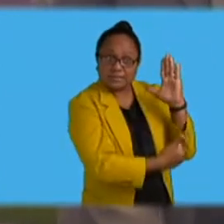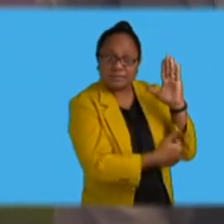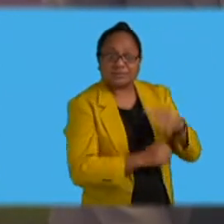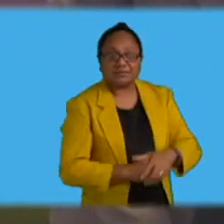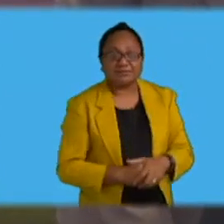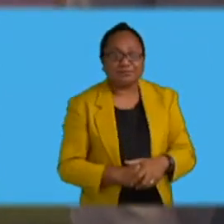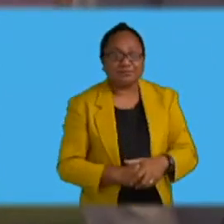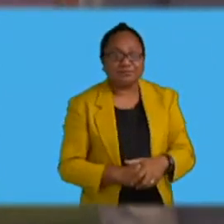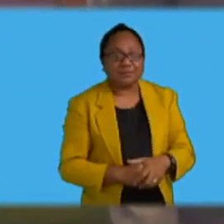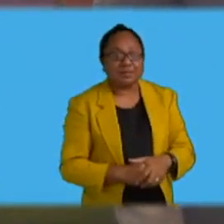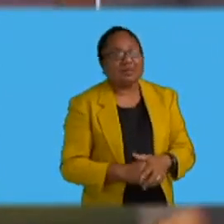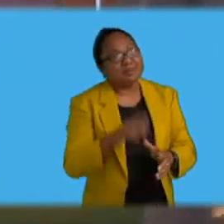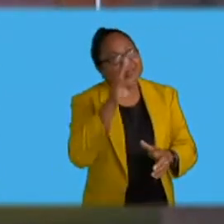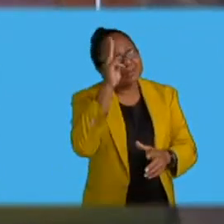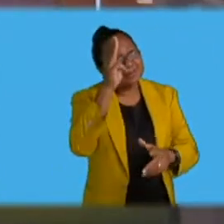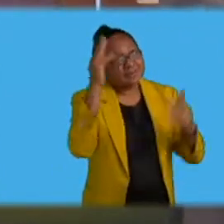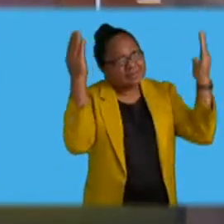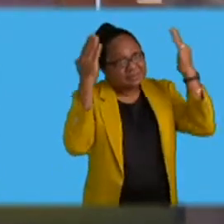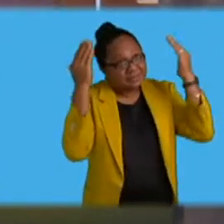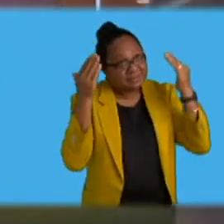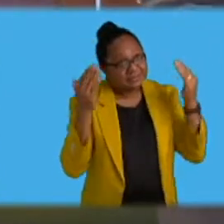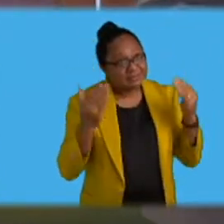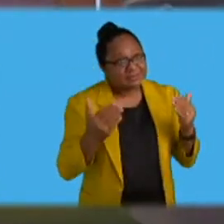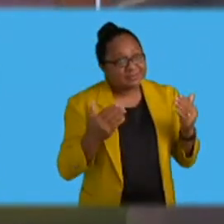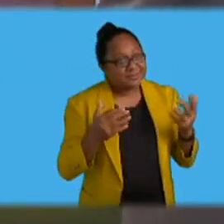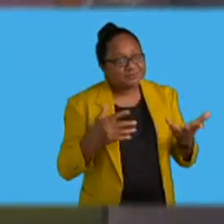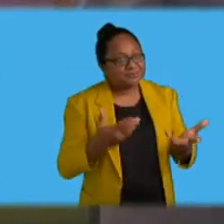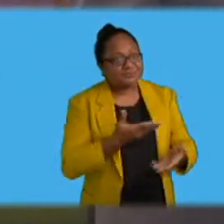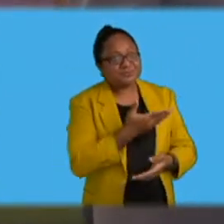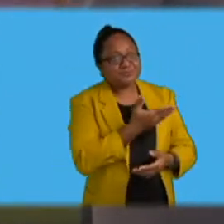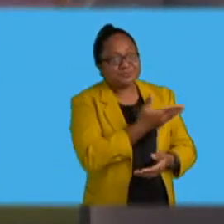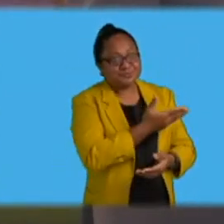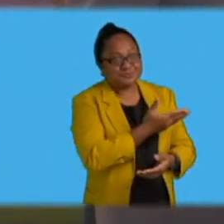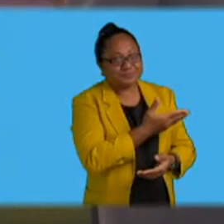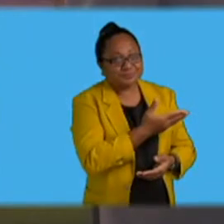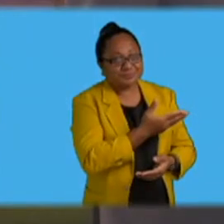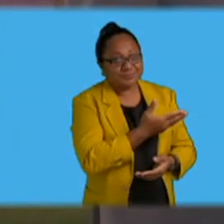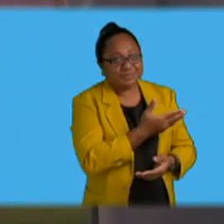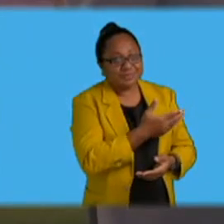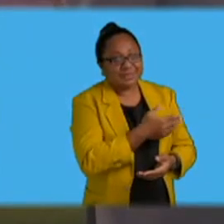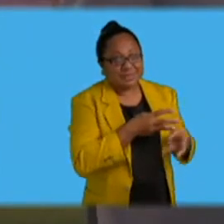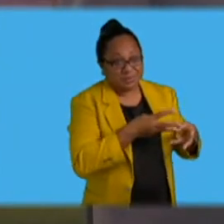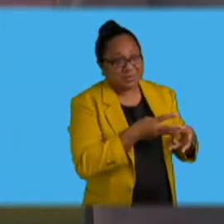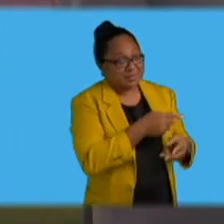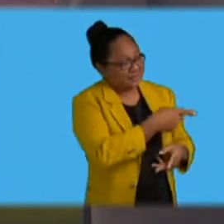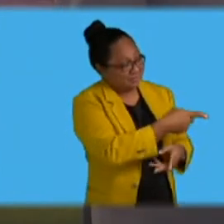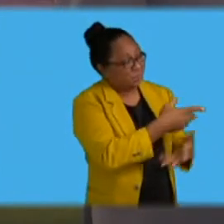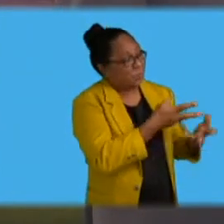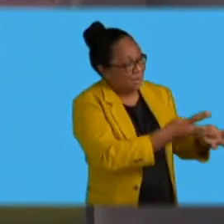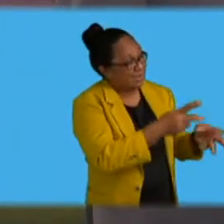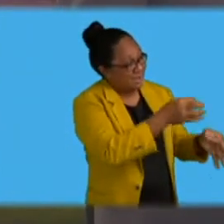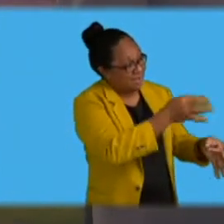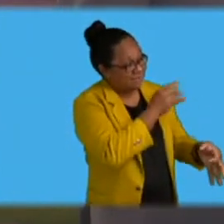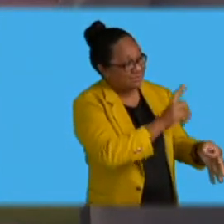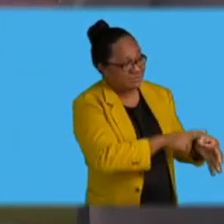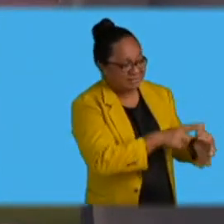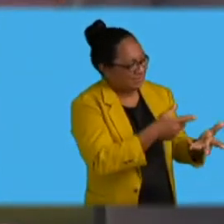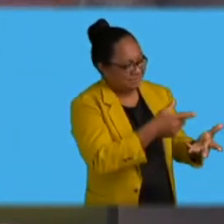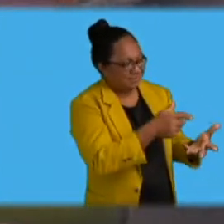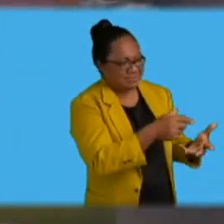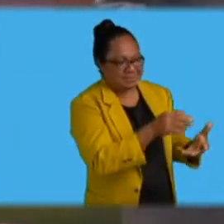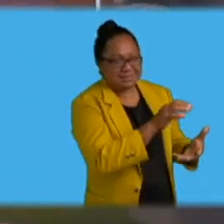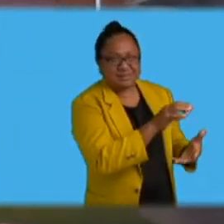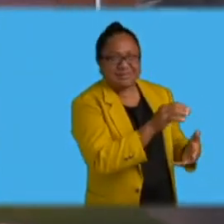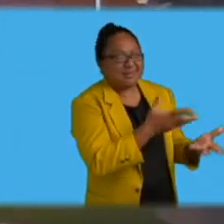Madam Speaker, in fact, the manner in which this question has come into this House shouldn't have come. With all due respect to the Honourable Member,